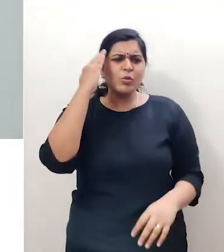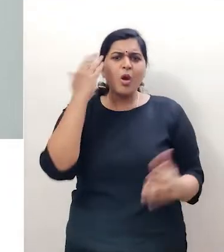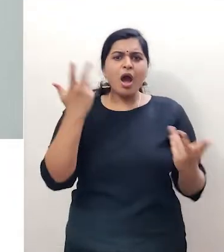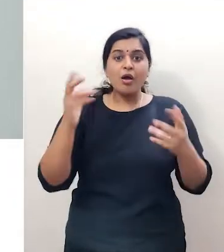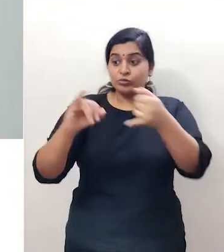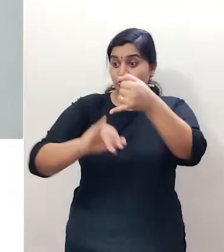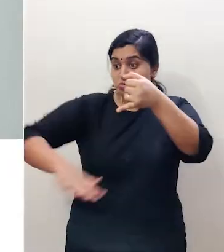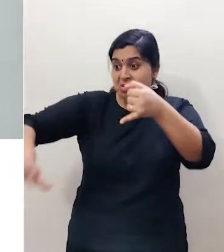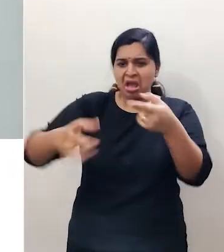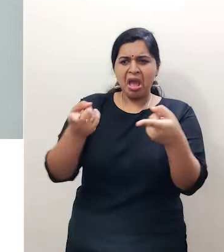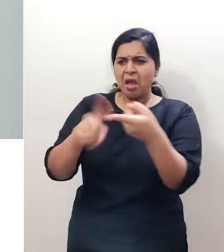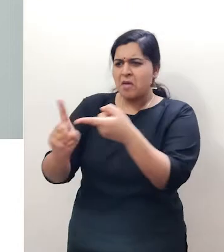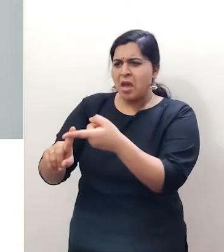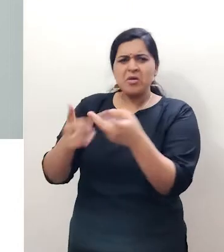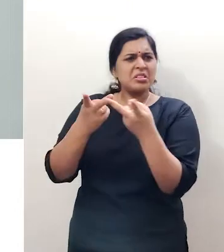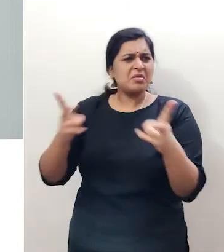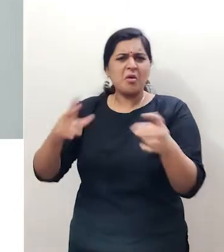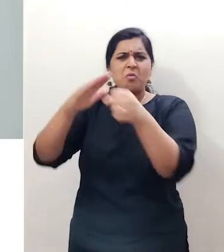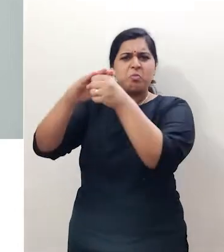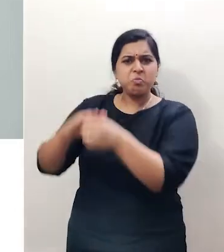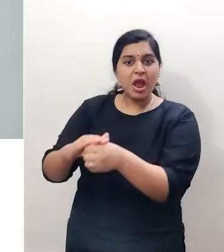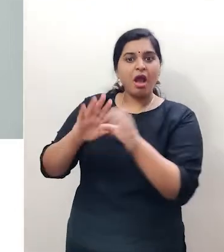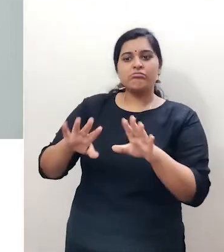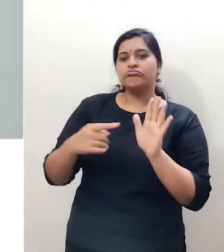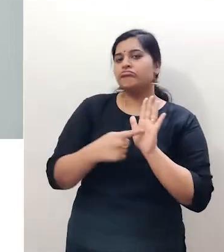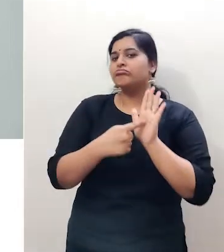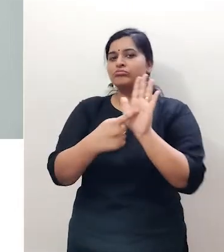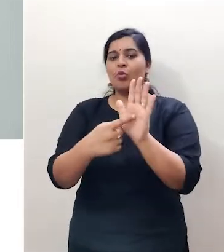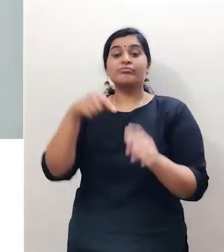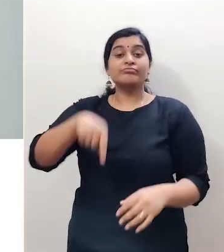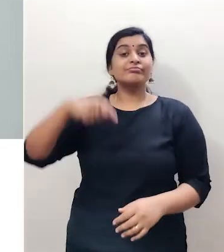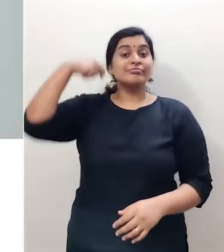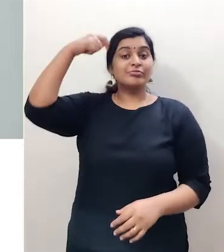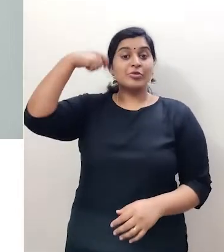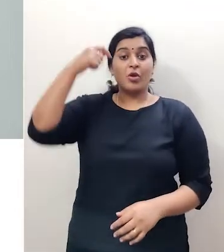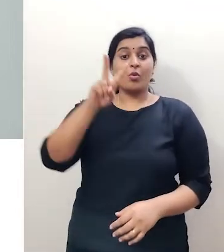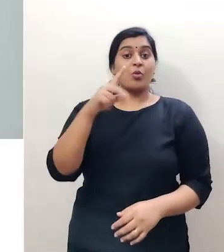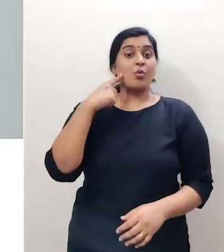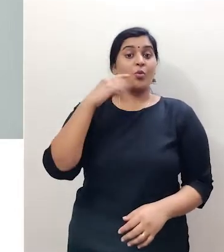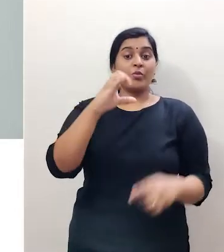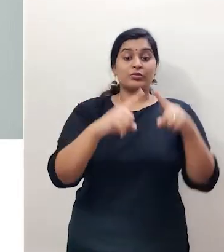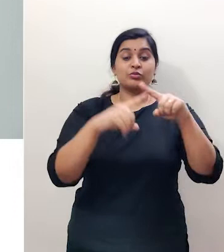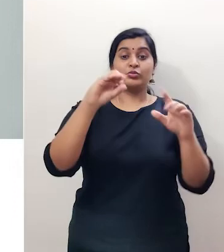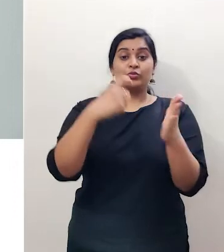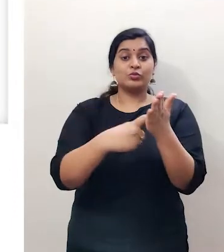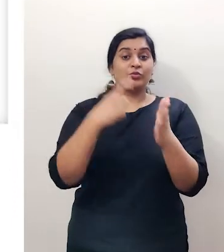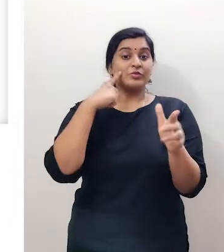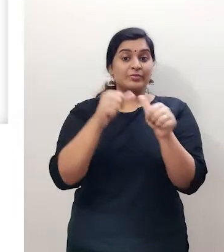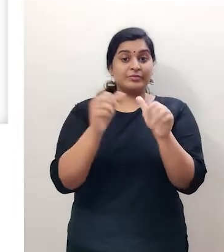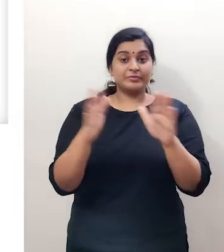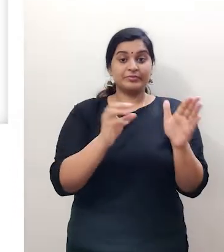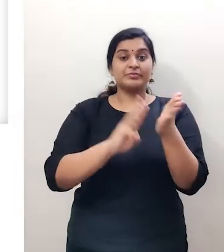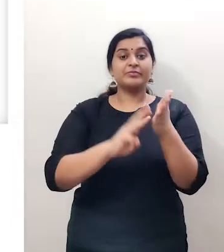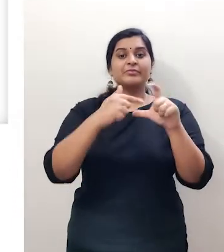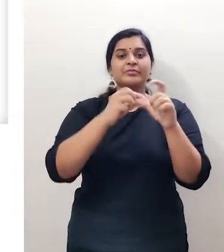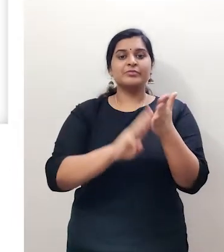social critique. In this video, we partner with the Victoria Memorial and look closely at two of these interpretations.